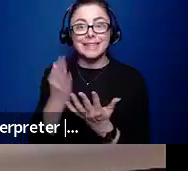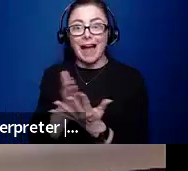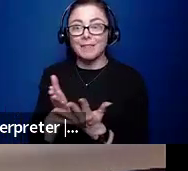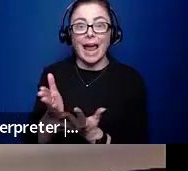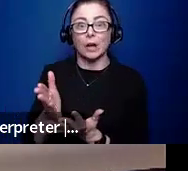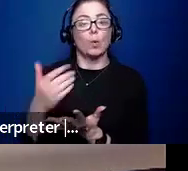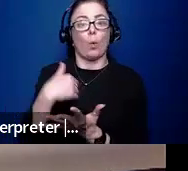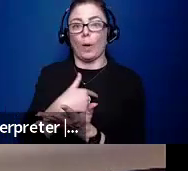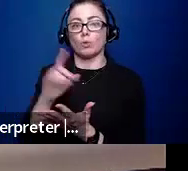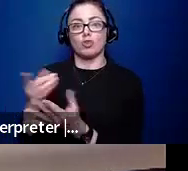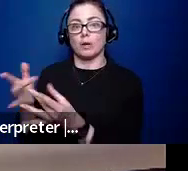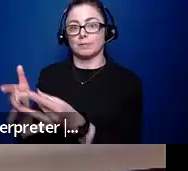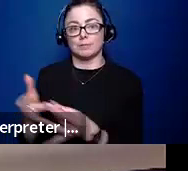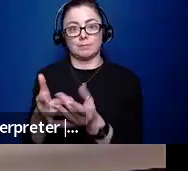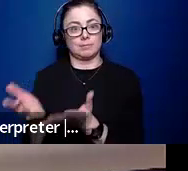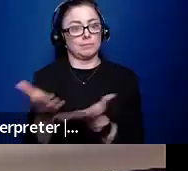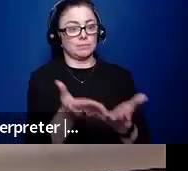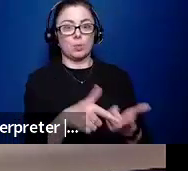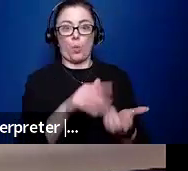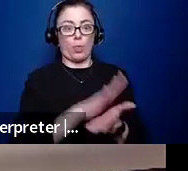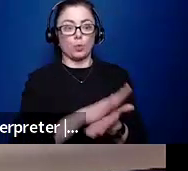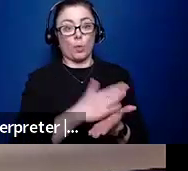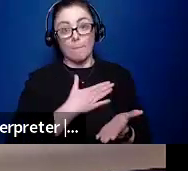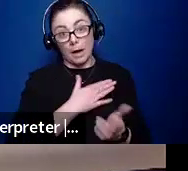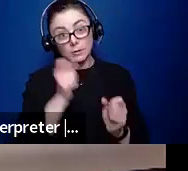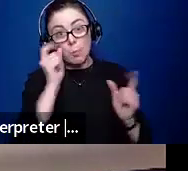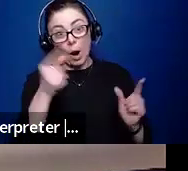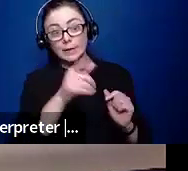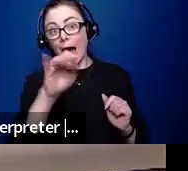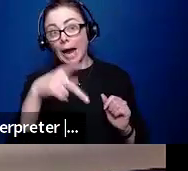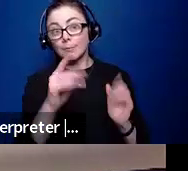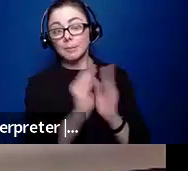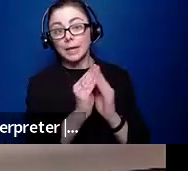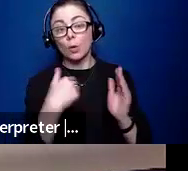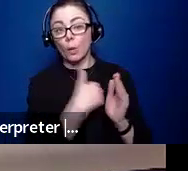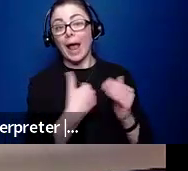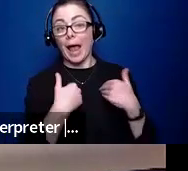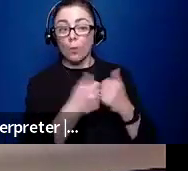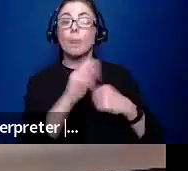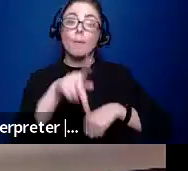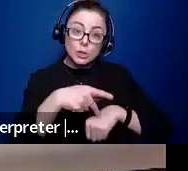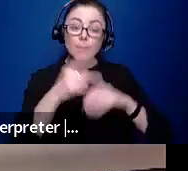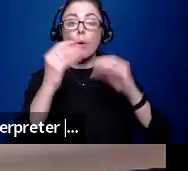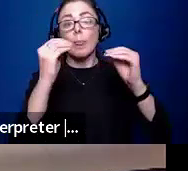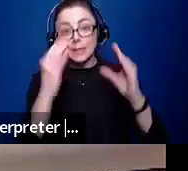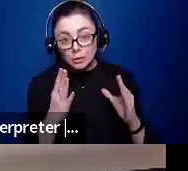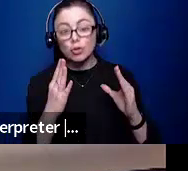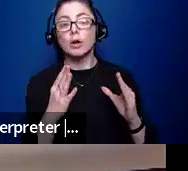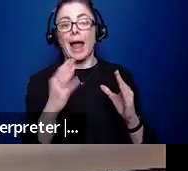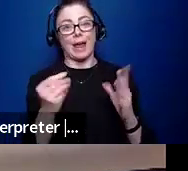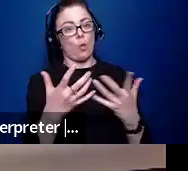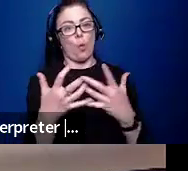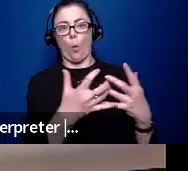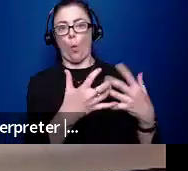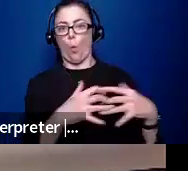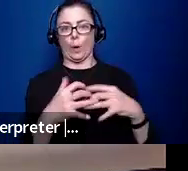off to the school. And to my surprise, had the IEP meeting with the principal, the teacher, and it was this coordinated effort of